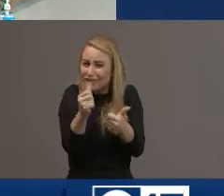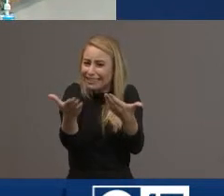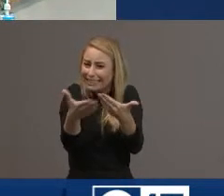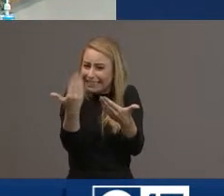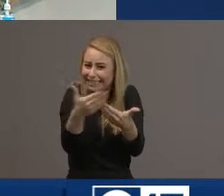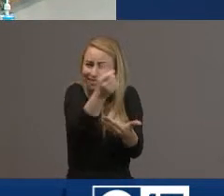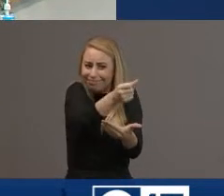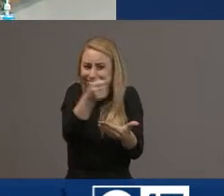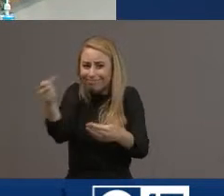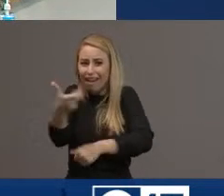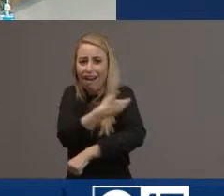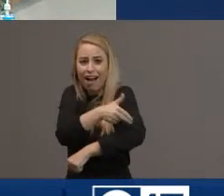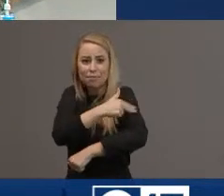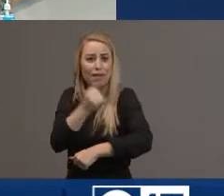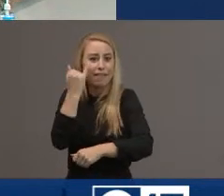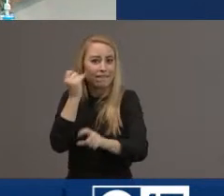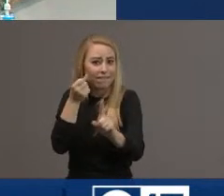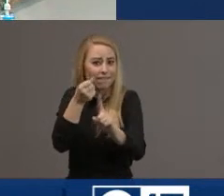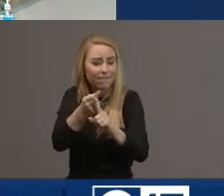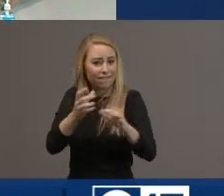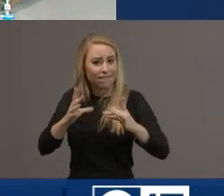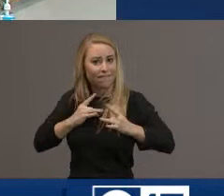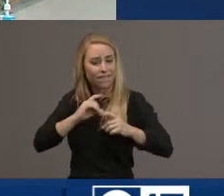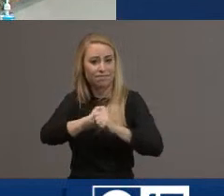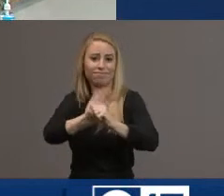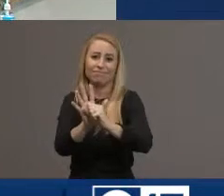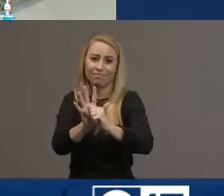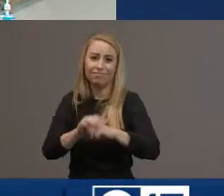the most negative outcomes.